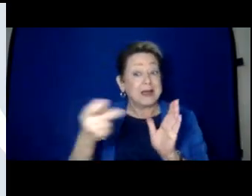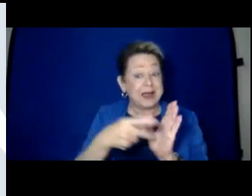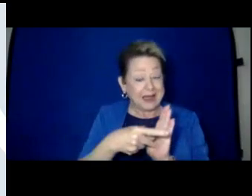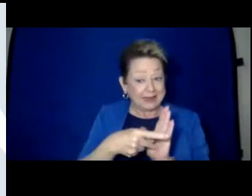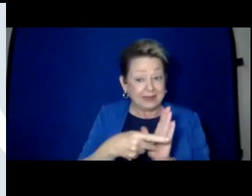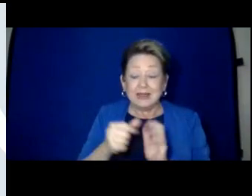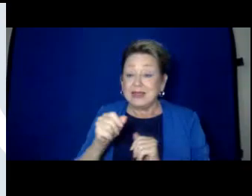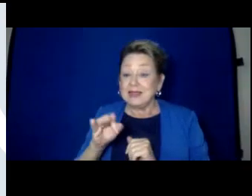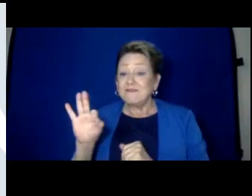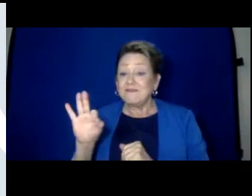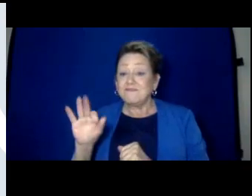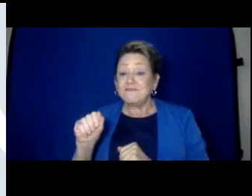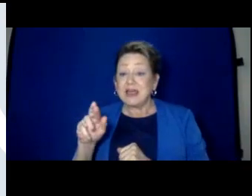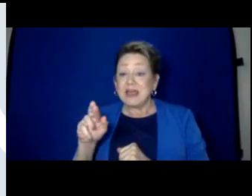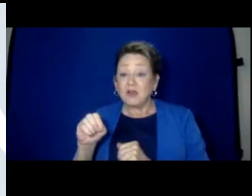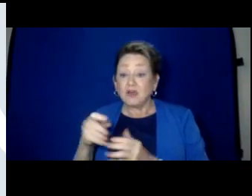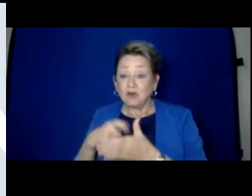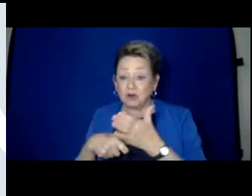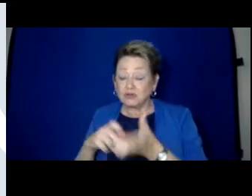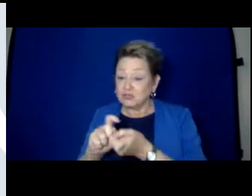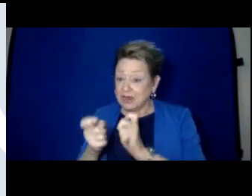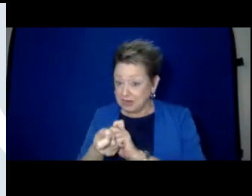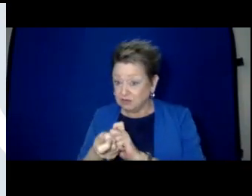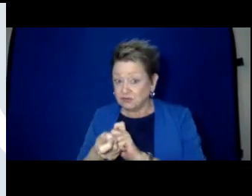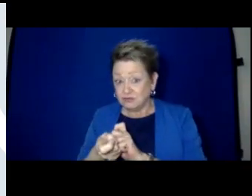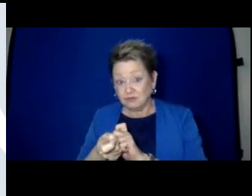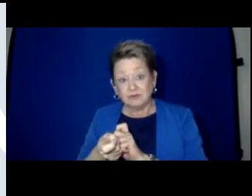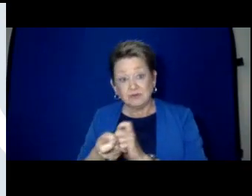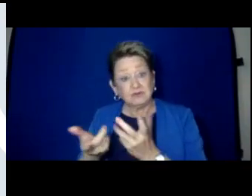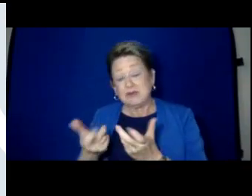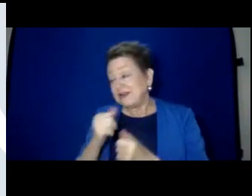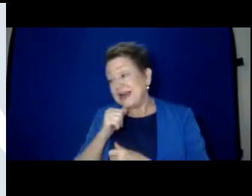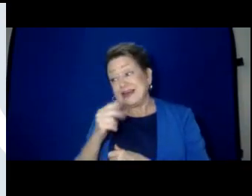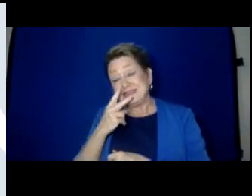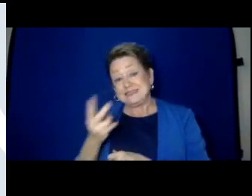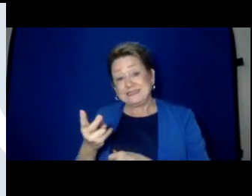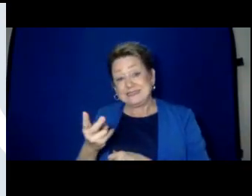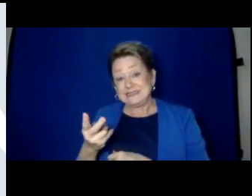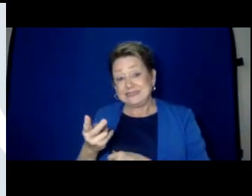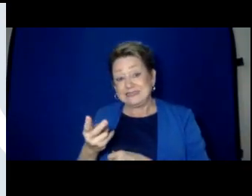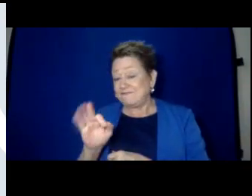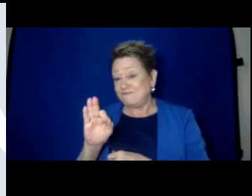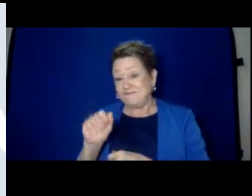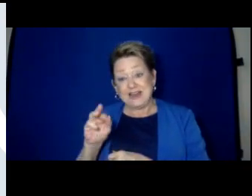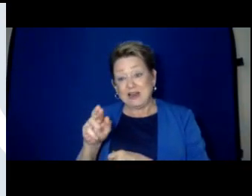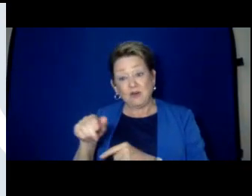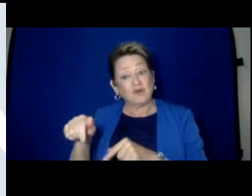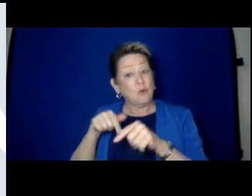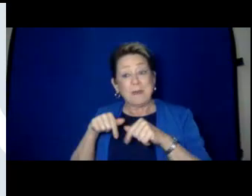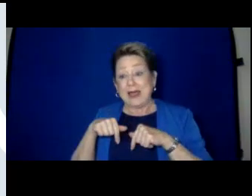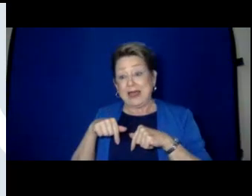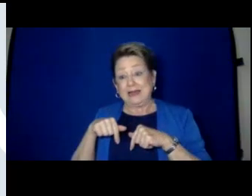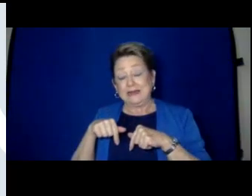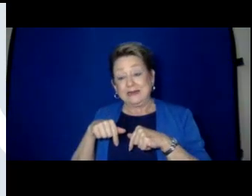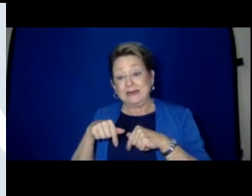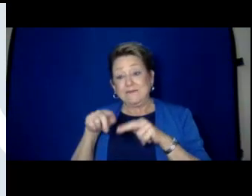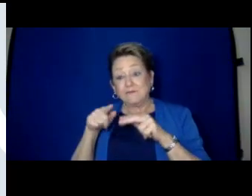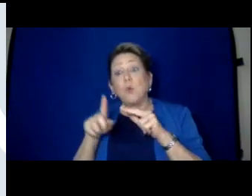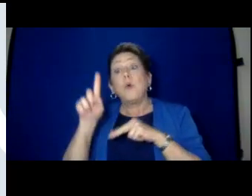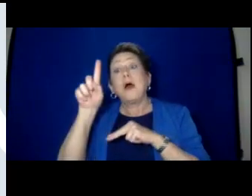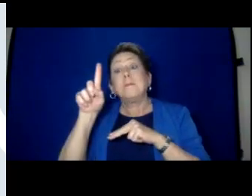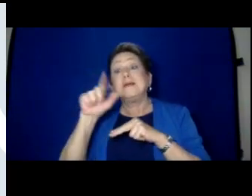goes through, it's almost as Dr. Bruce Allis had asked us about, we don't see ourselves rolling fares back. Fares go up and they do not come back